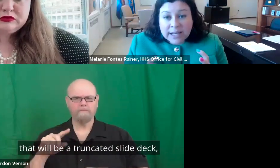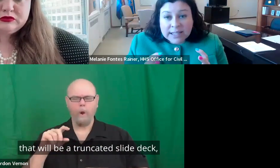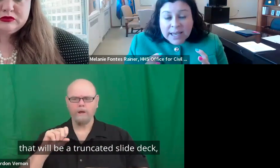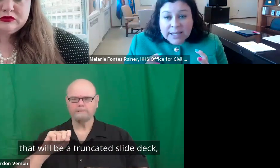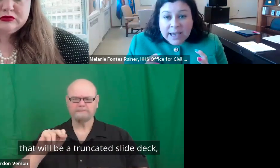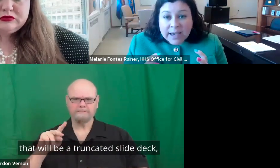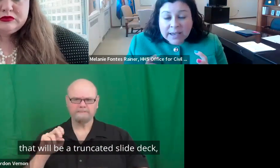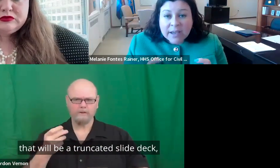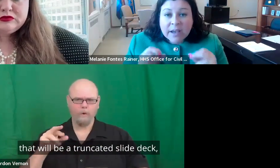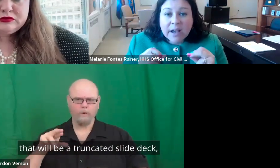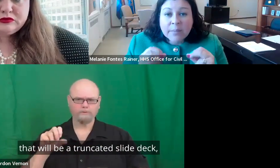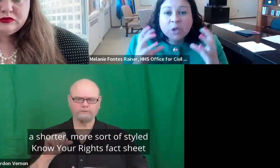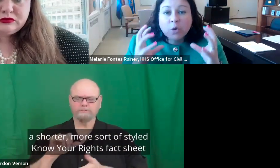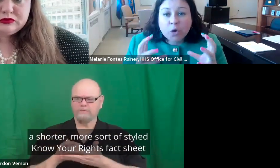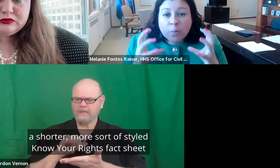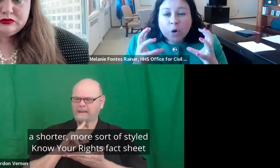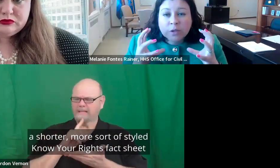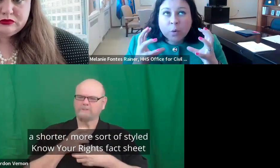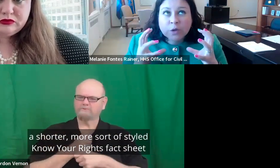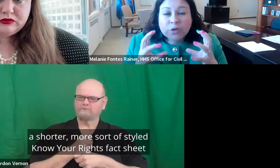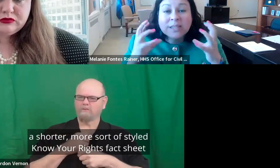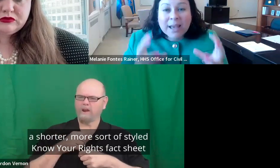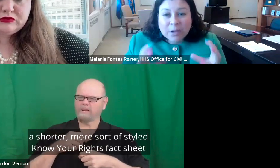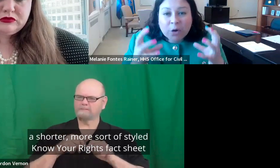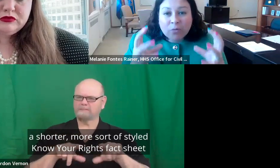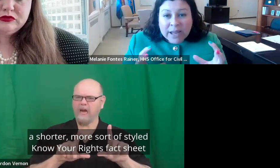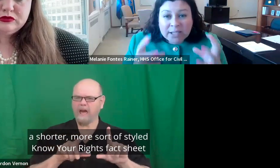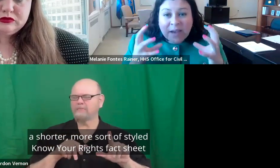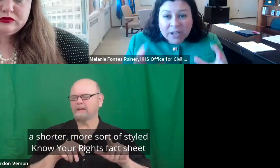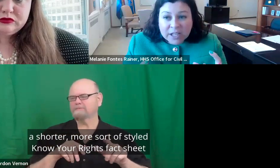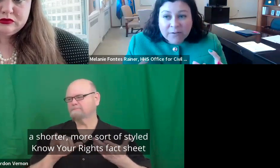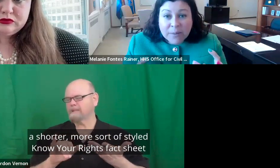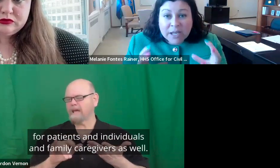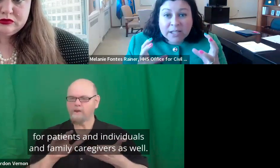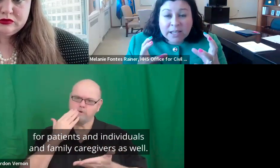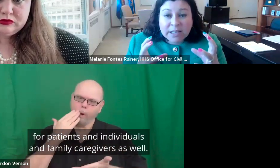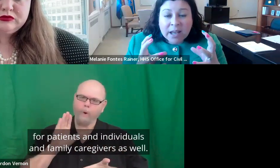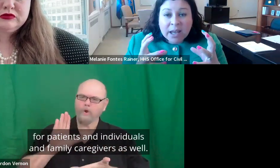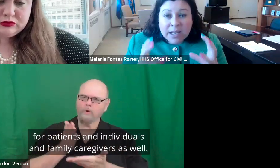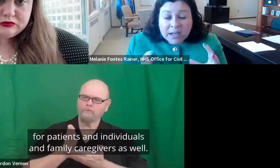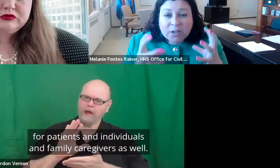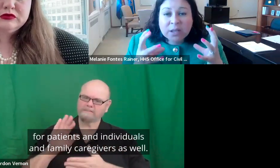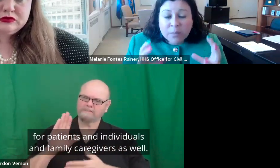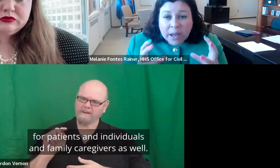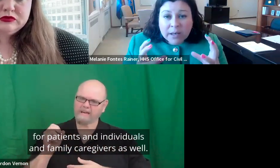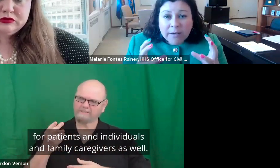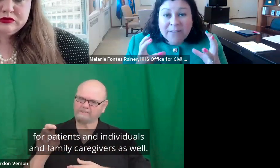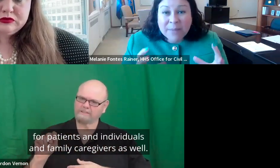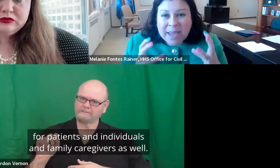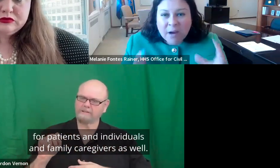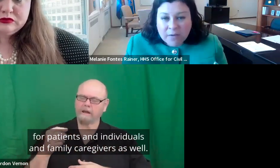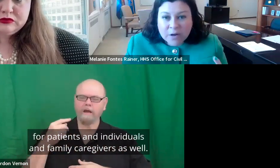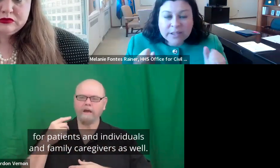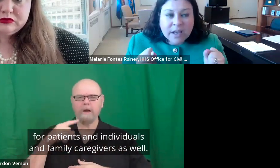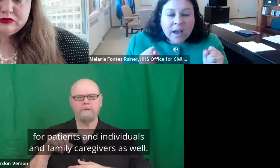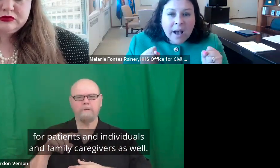a truncated slide deck, a shorter, more sort of styled know your rights fact sheet for patients and individuals and